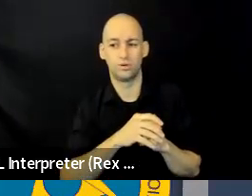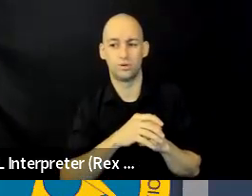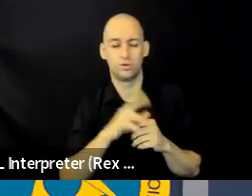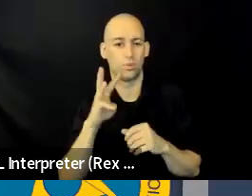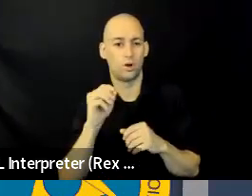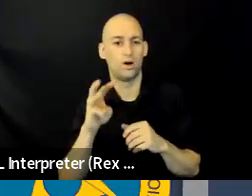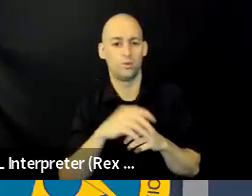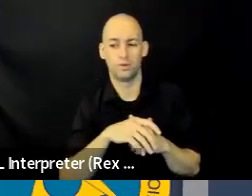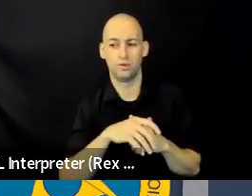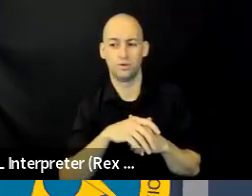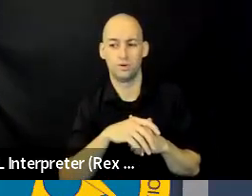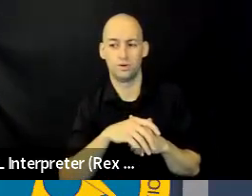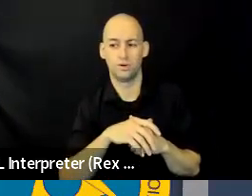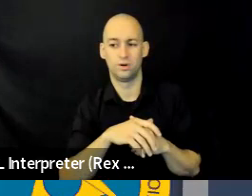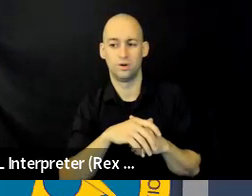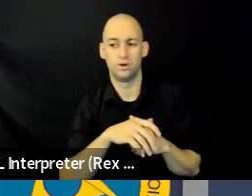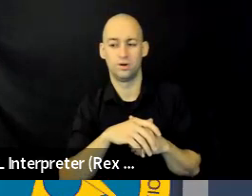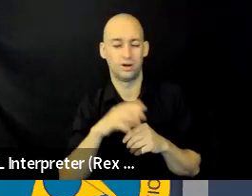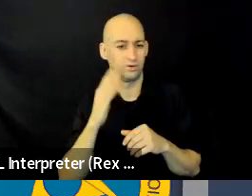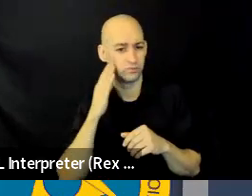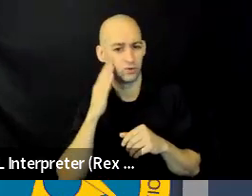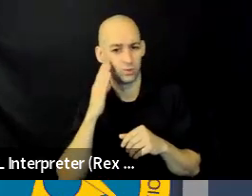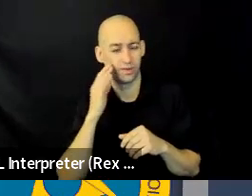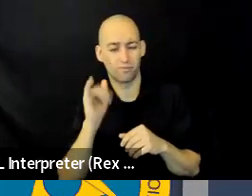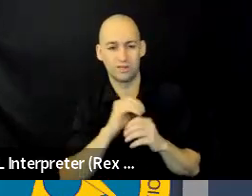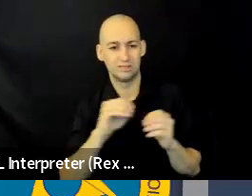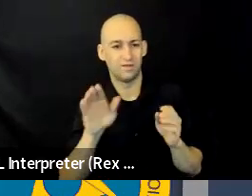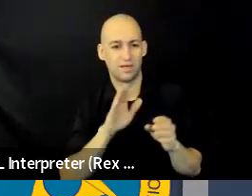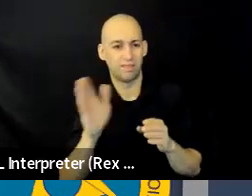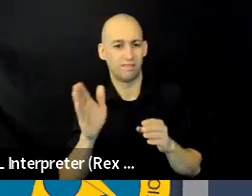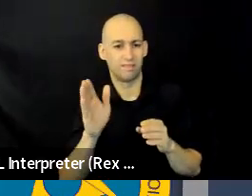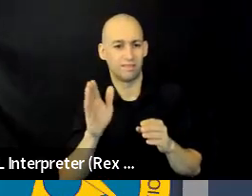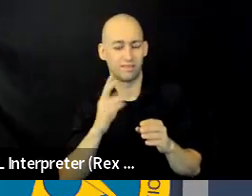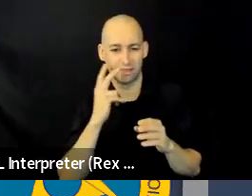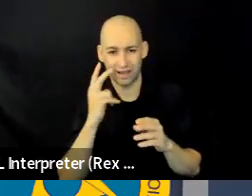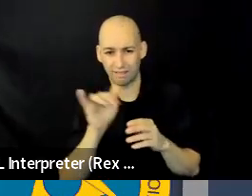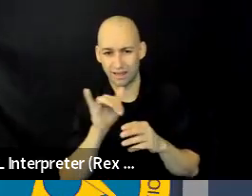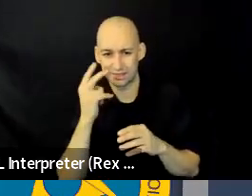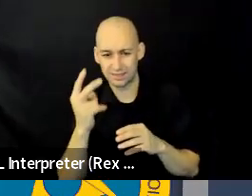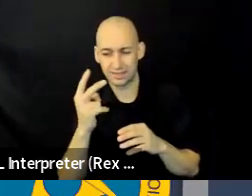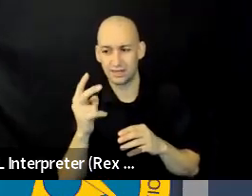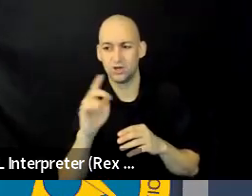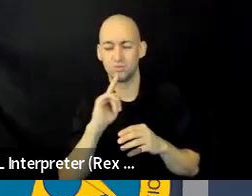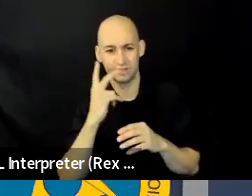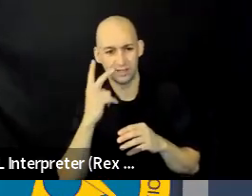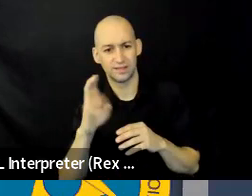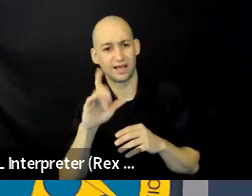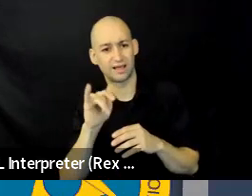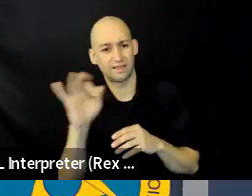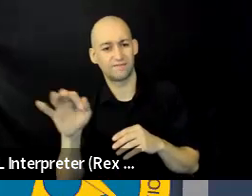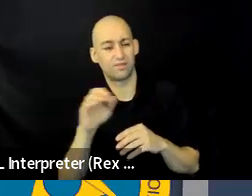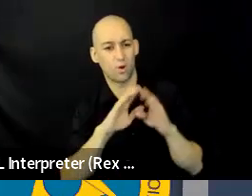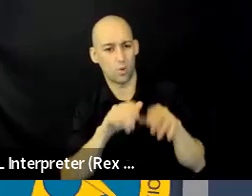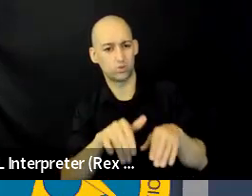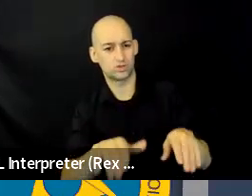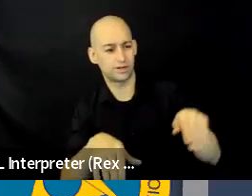wow. And, you know, I mean, there's nothing like seeing it. You stand there on that cliff, you can see the ocean beneath you, you